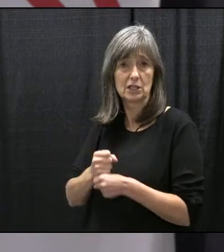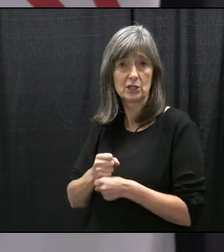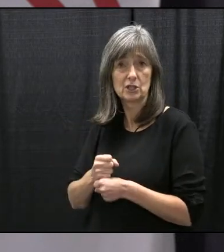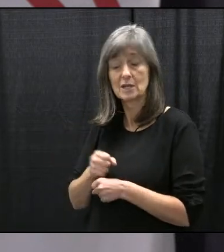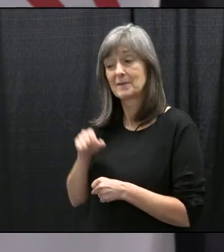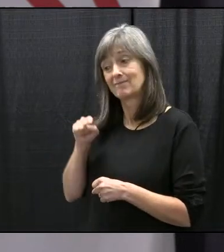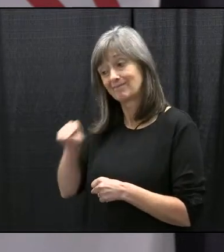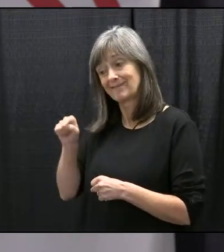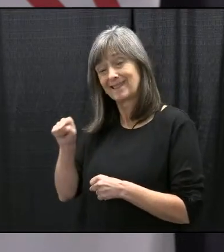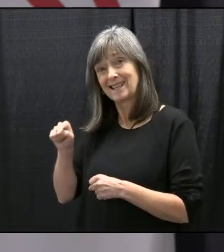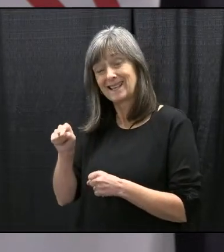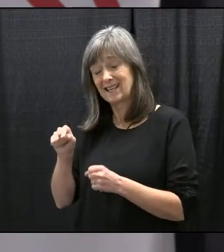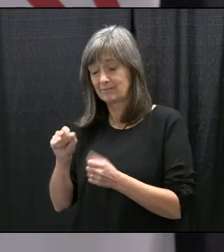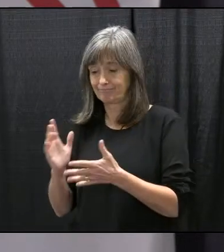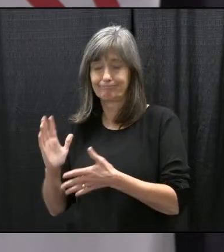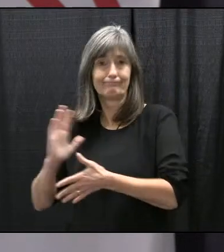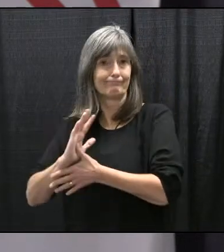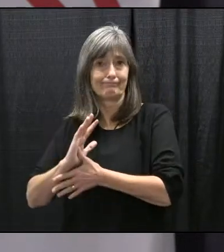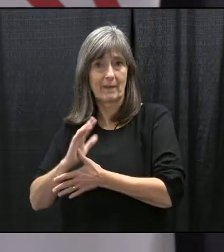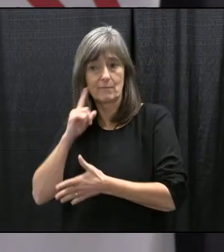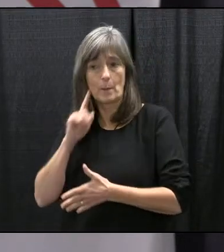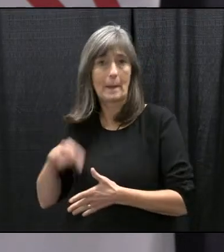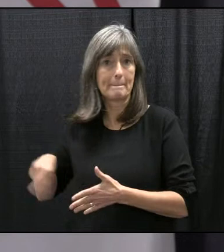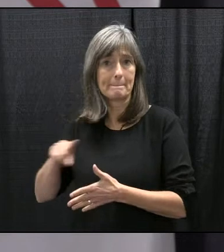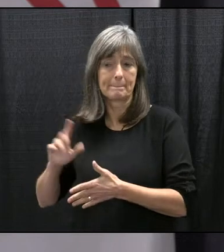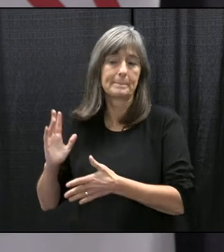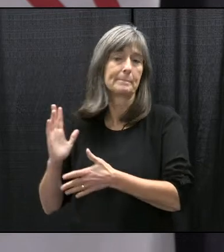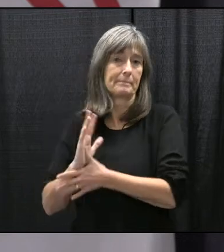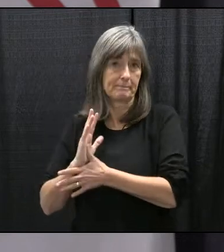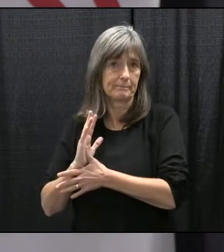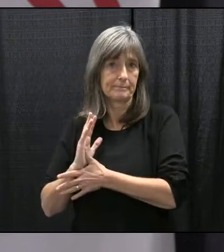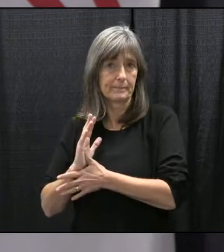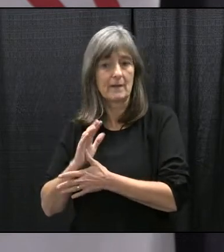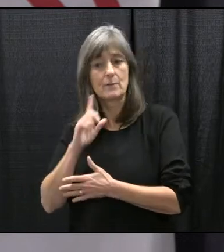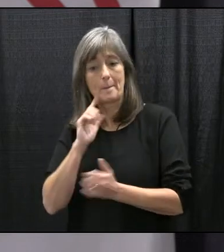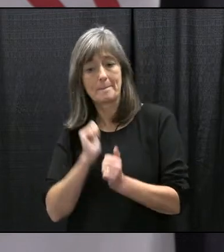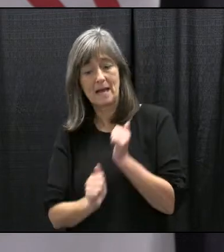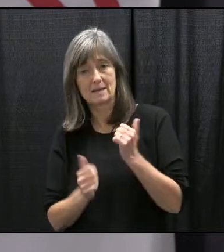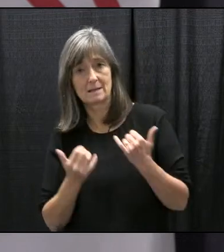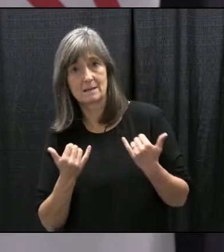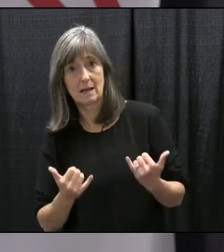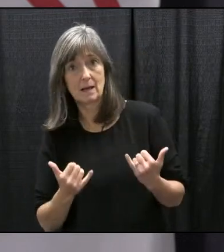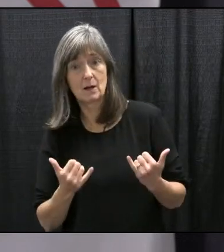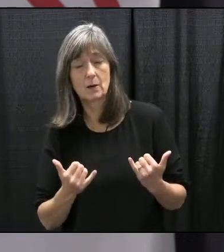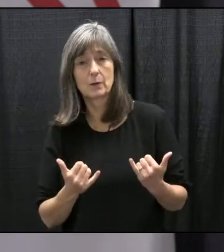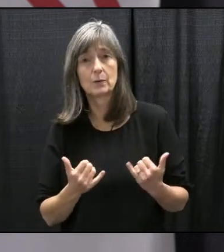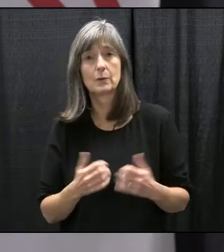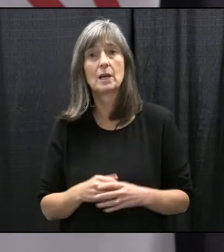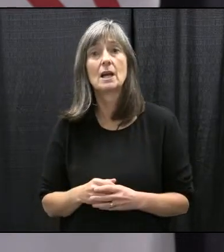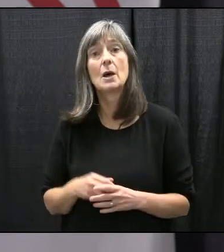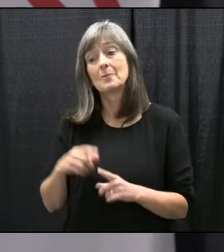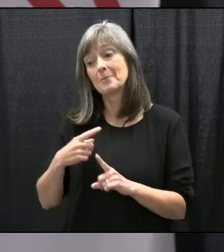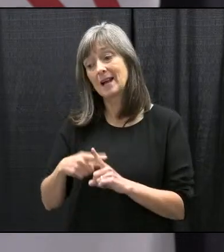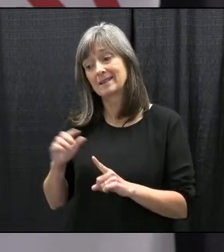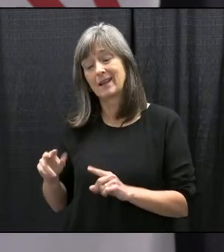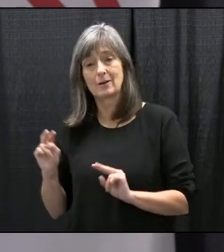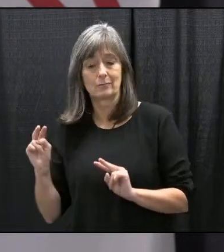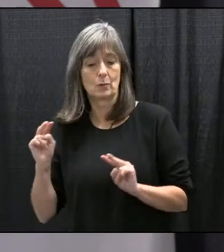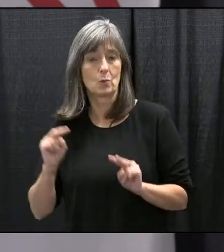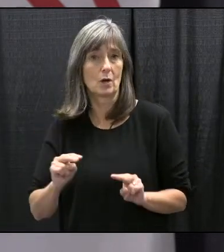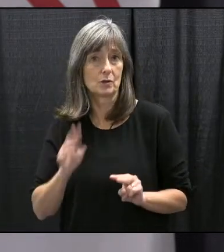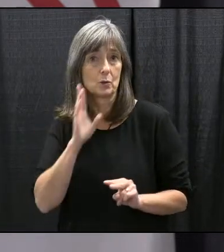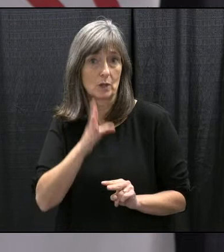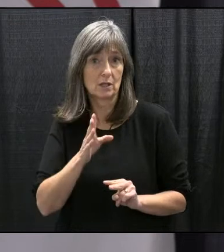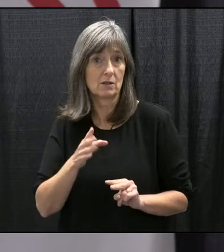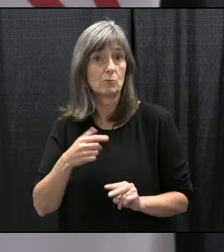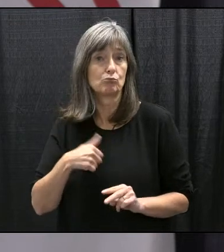have identified this as sort of their priority, and they wanted to make it its governance priority, which we've